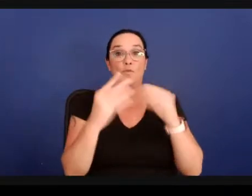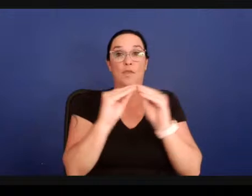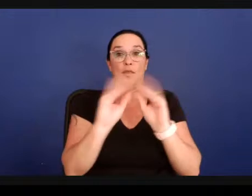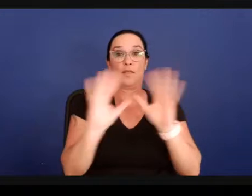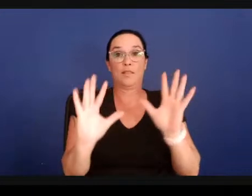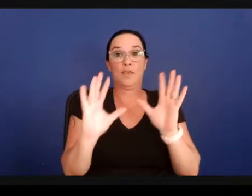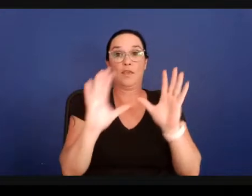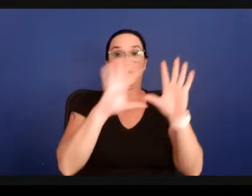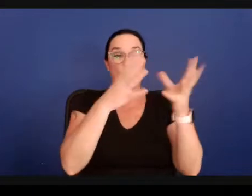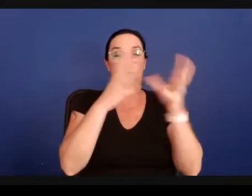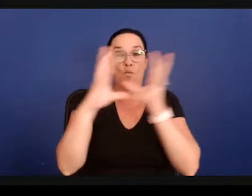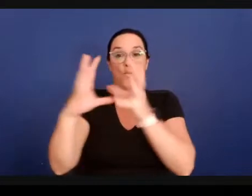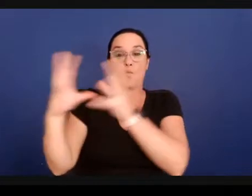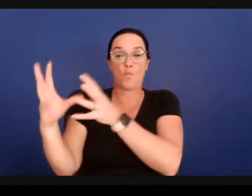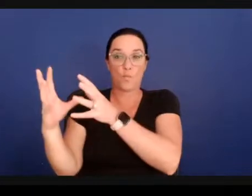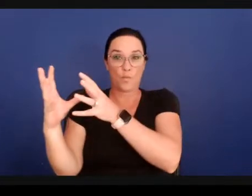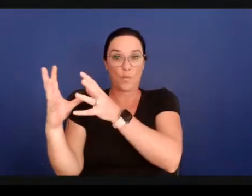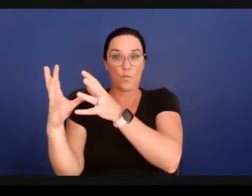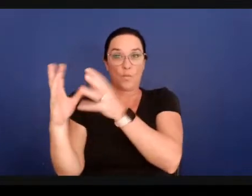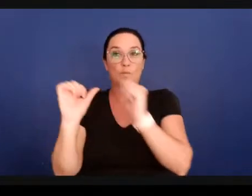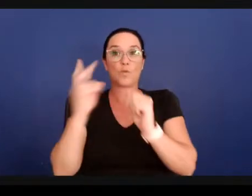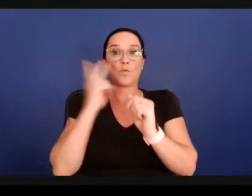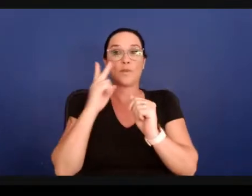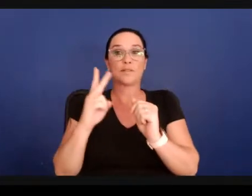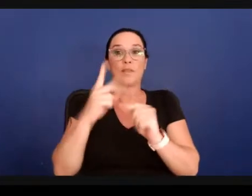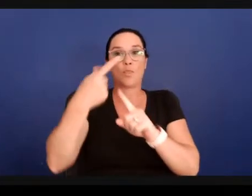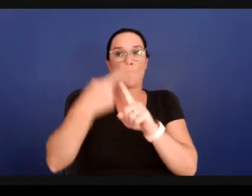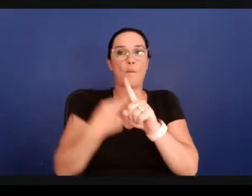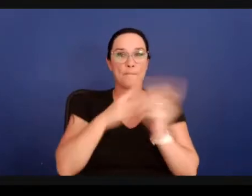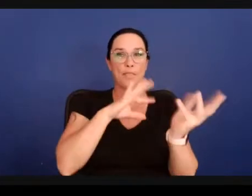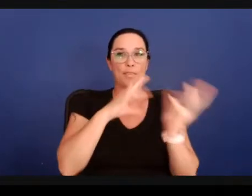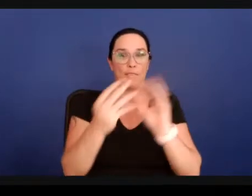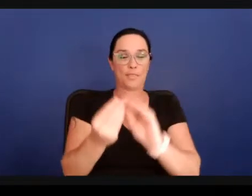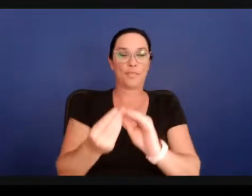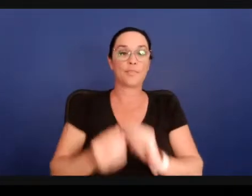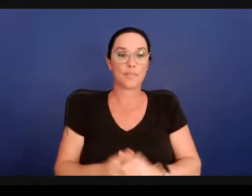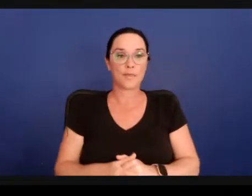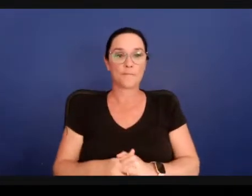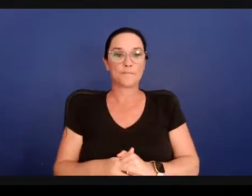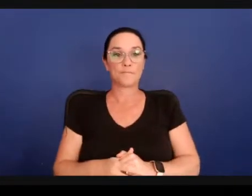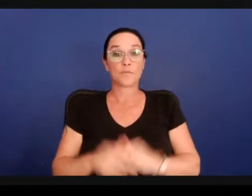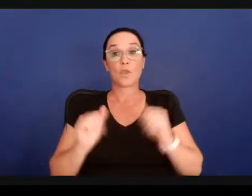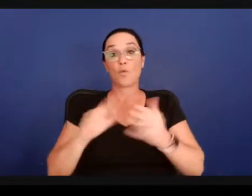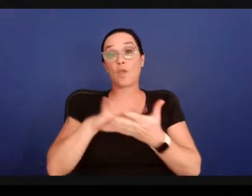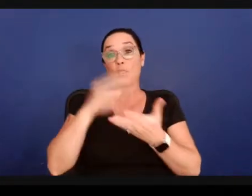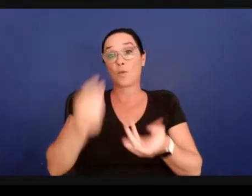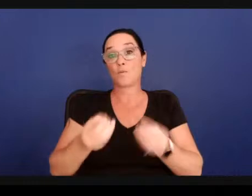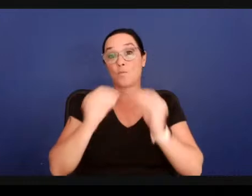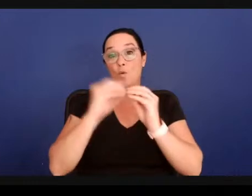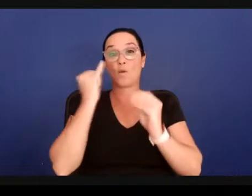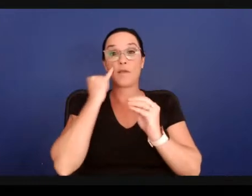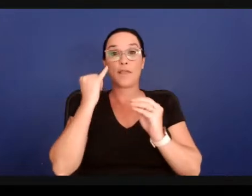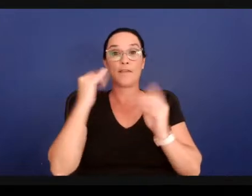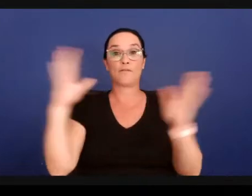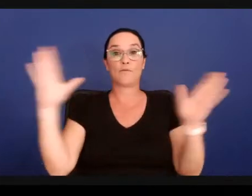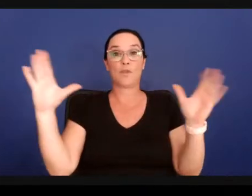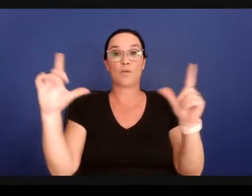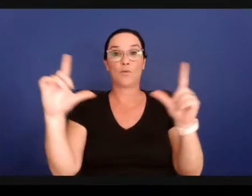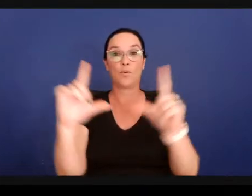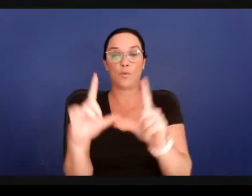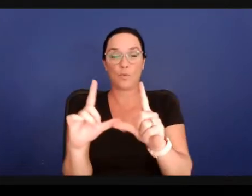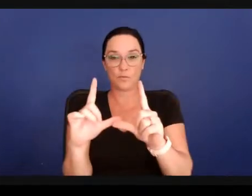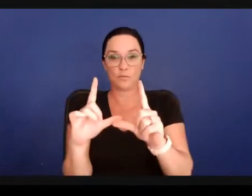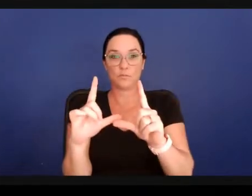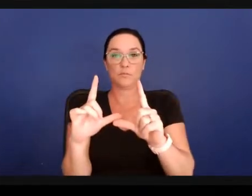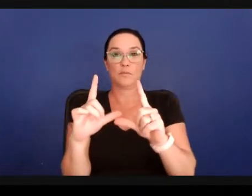clusters visible at this 1 month time scale right here. But we can learn more if we zoom into just this little